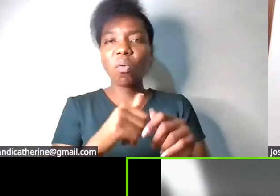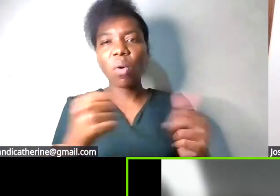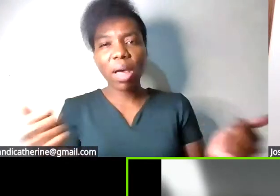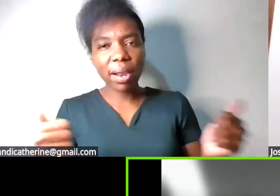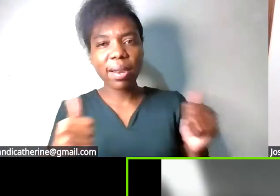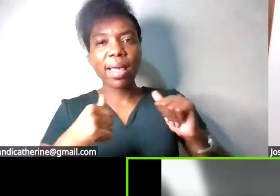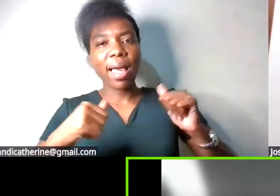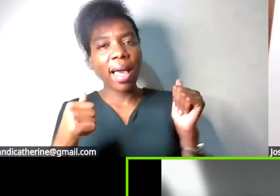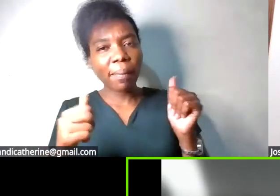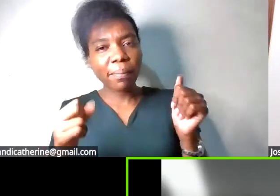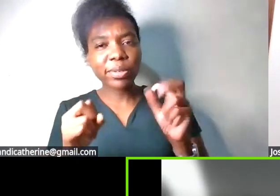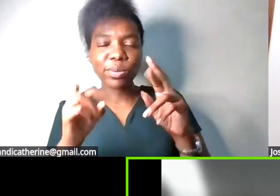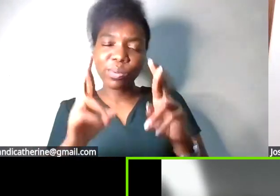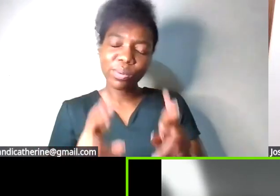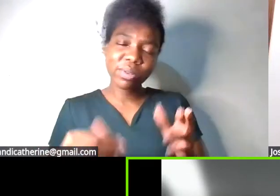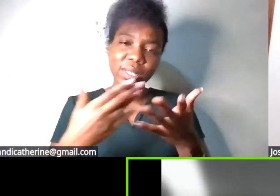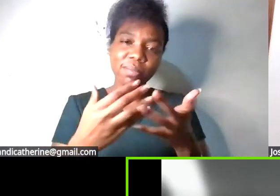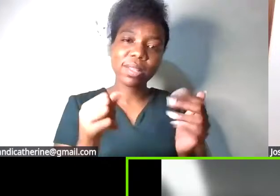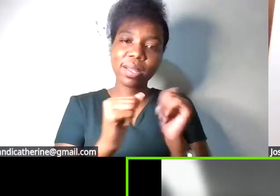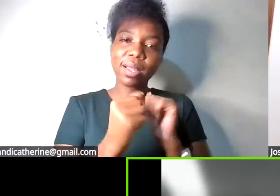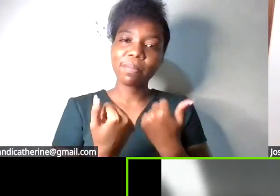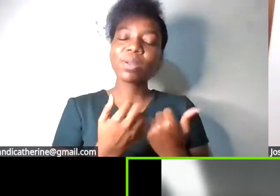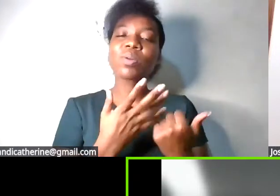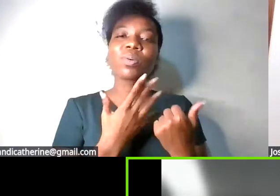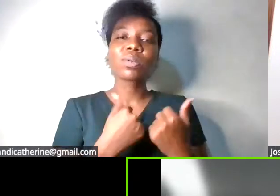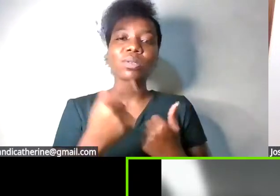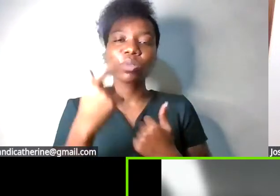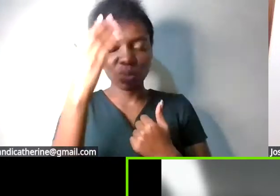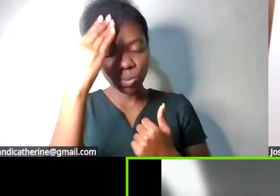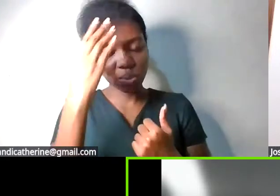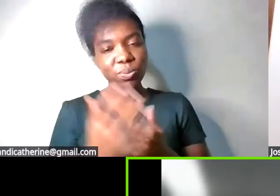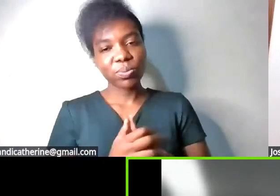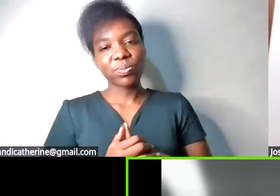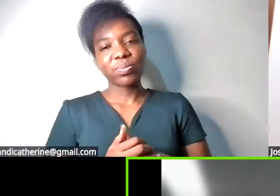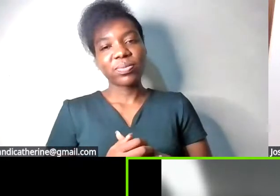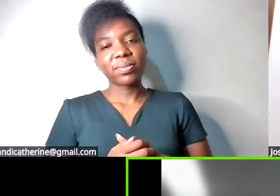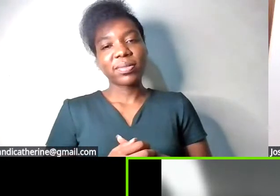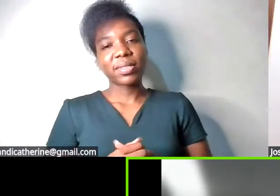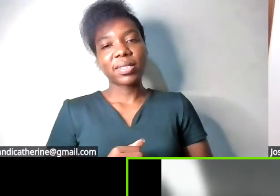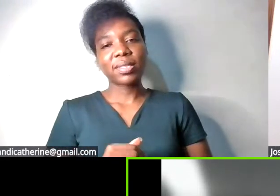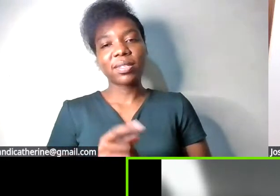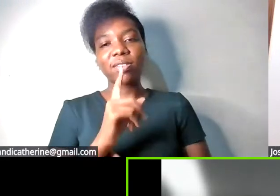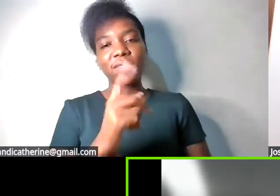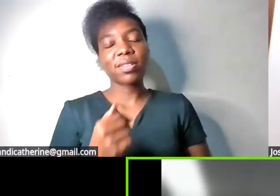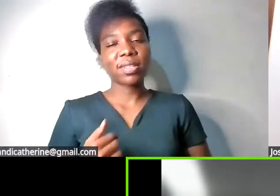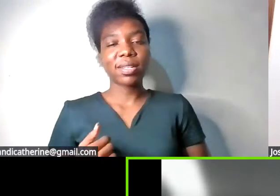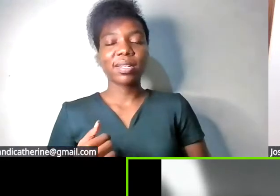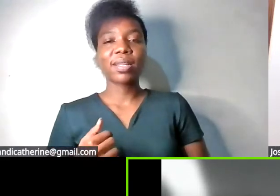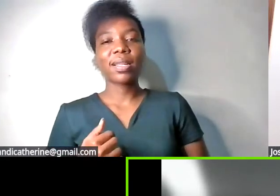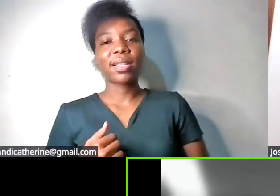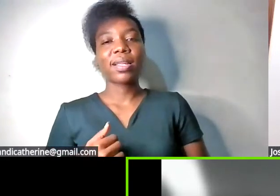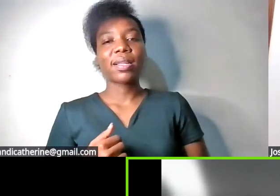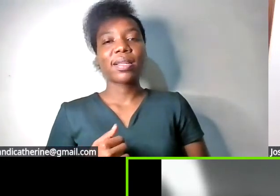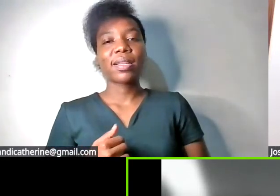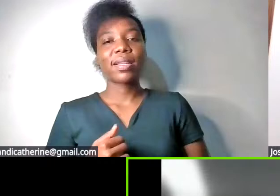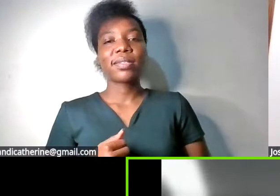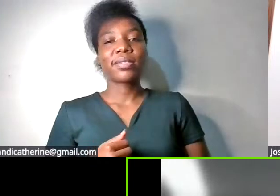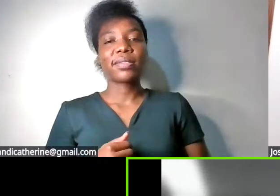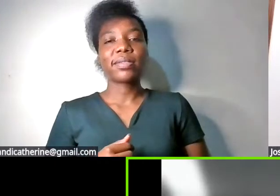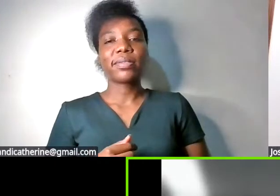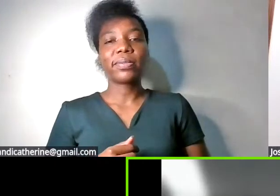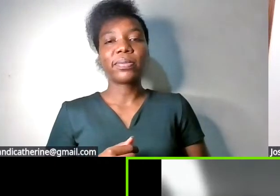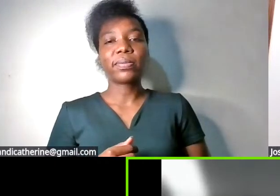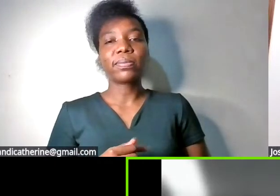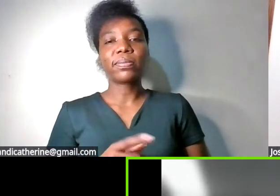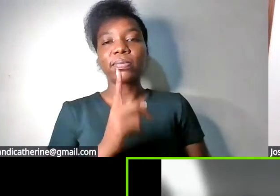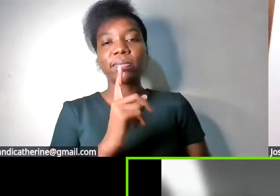like 7 phone call a day. So we have to. I think we have to